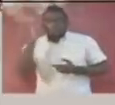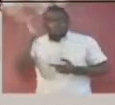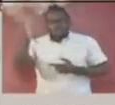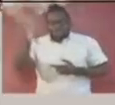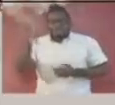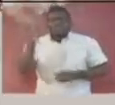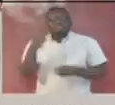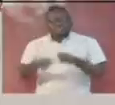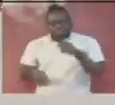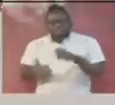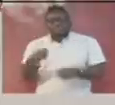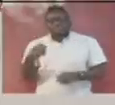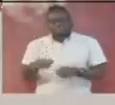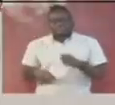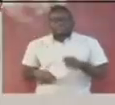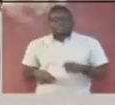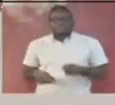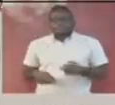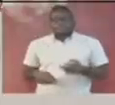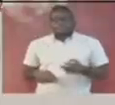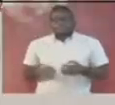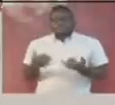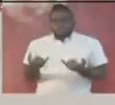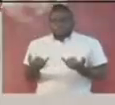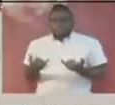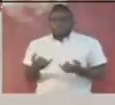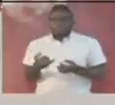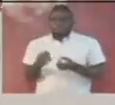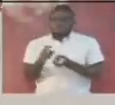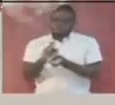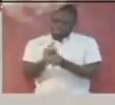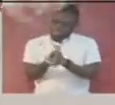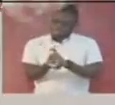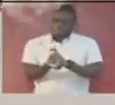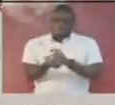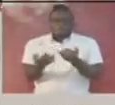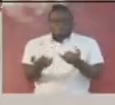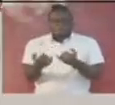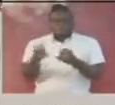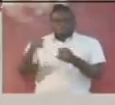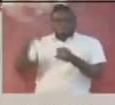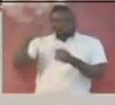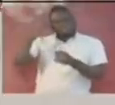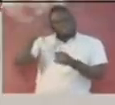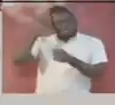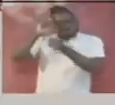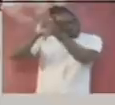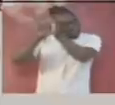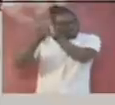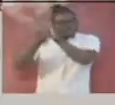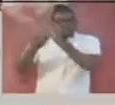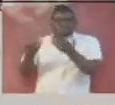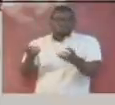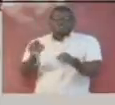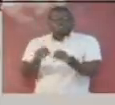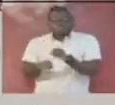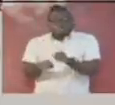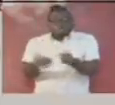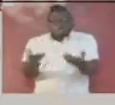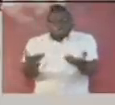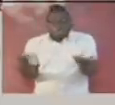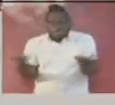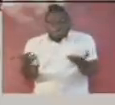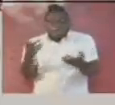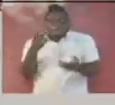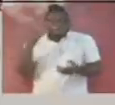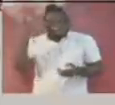So that it's very, very important that parents talk to them about these things before they return to school, particularly the younger